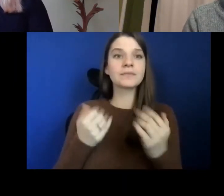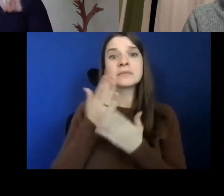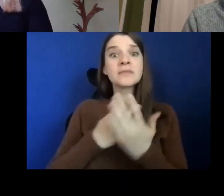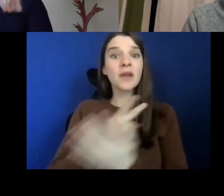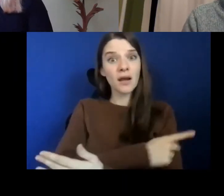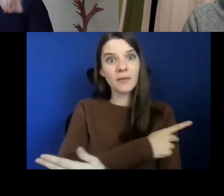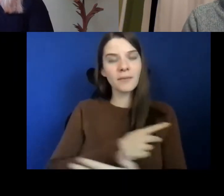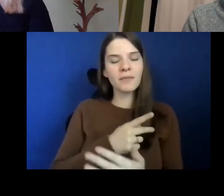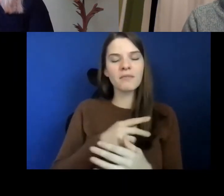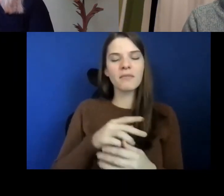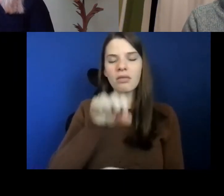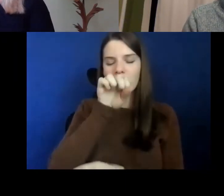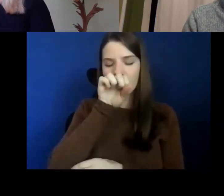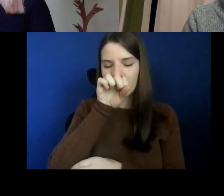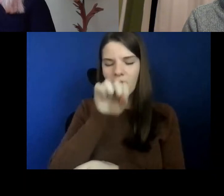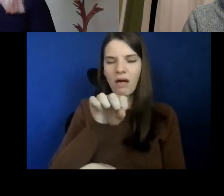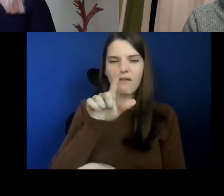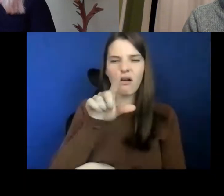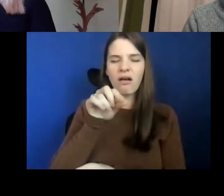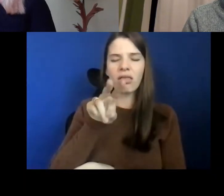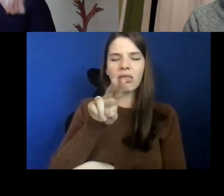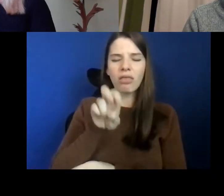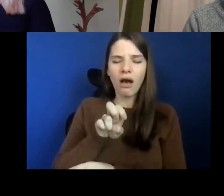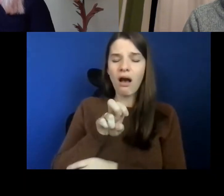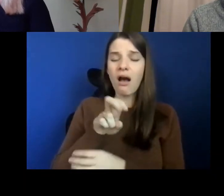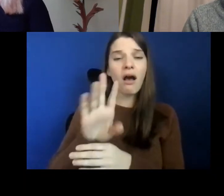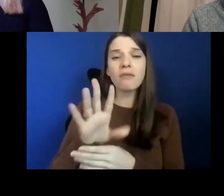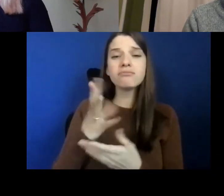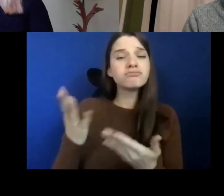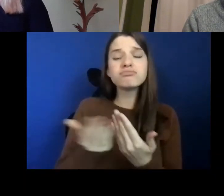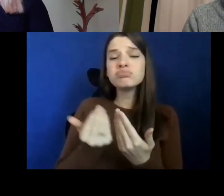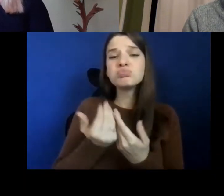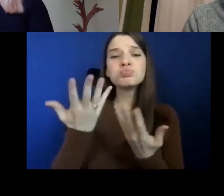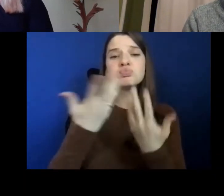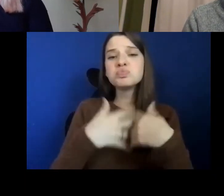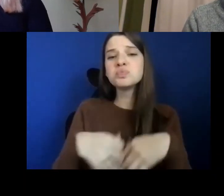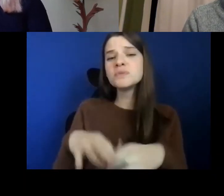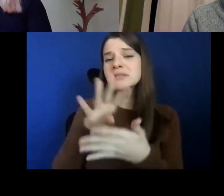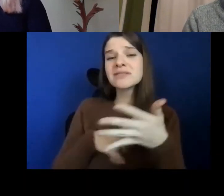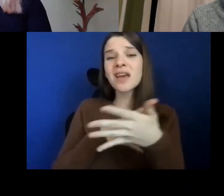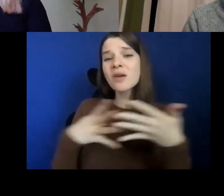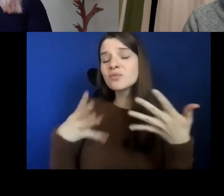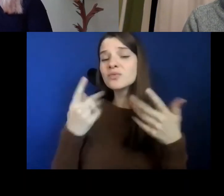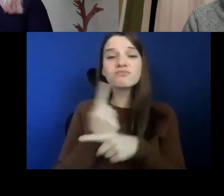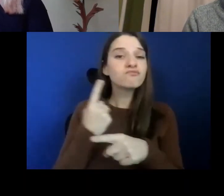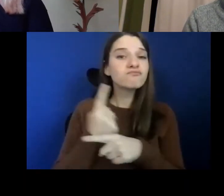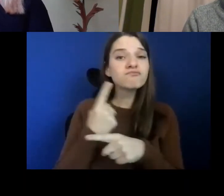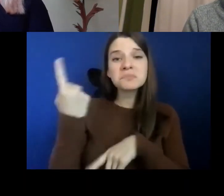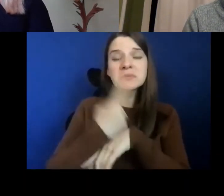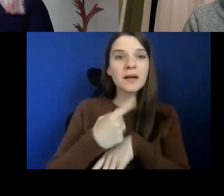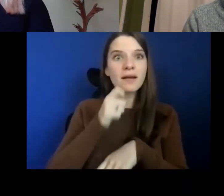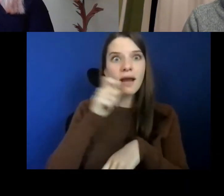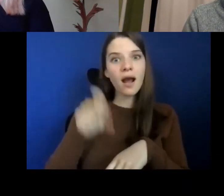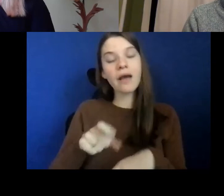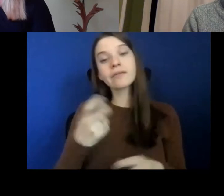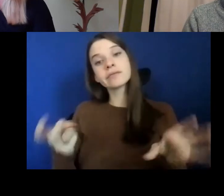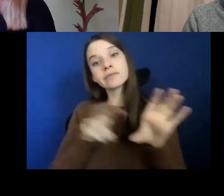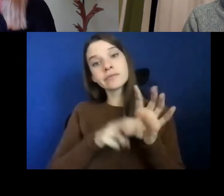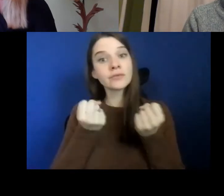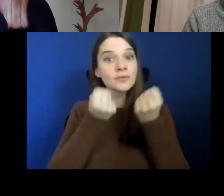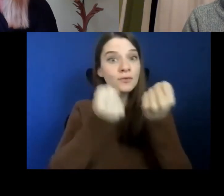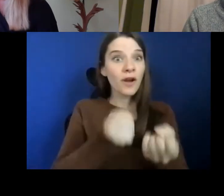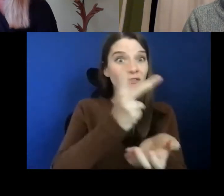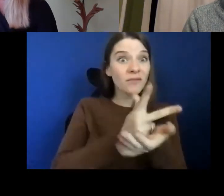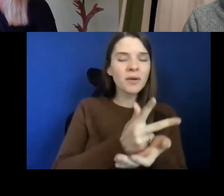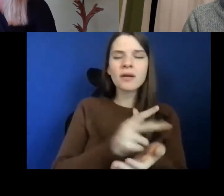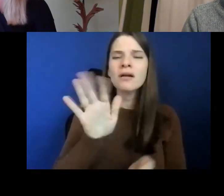patients love it. They love being able to incorporate it into their regular day and not have to get in the car and go park. You know what?